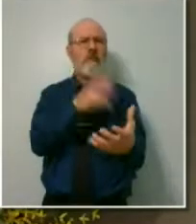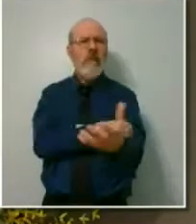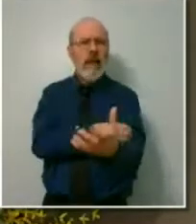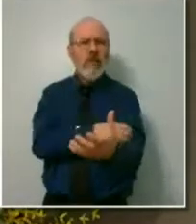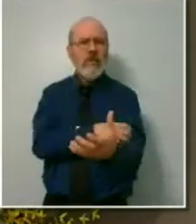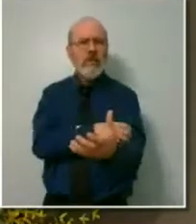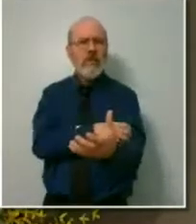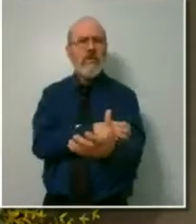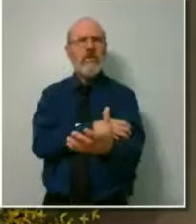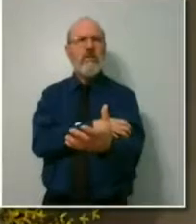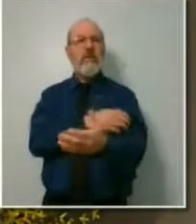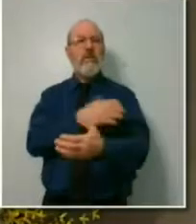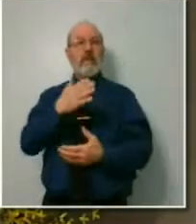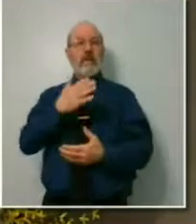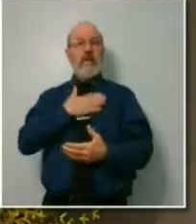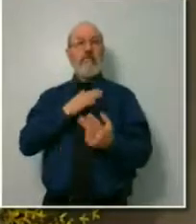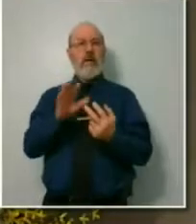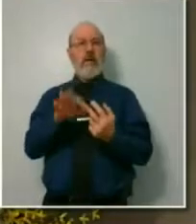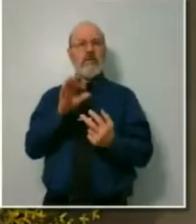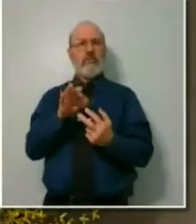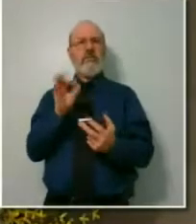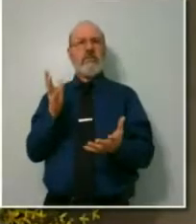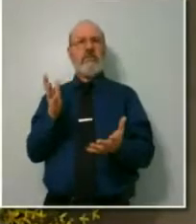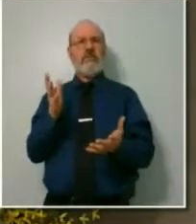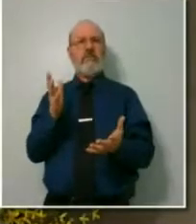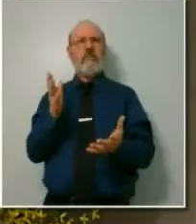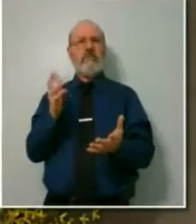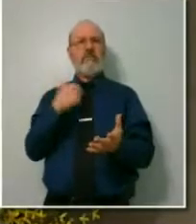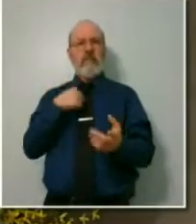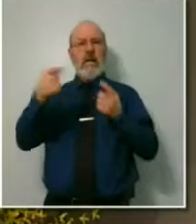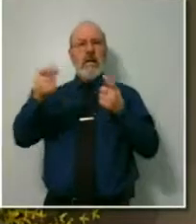That's my choice. I'm in control of